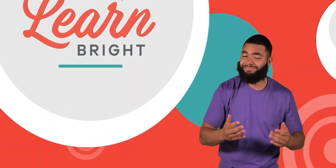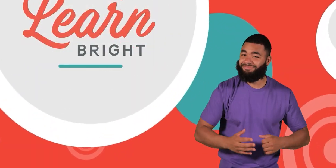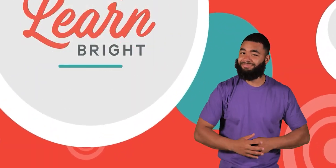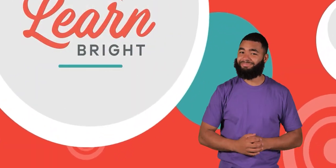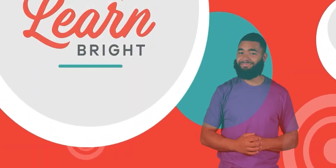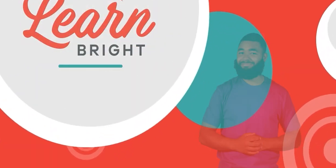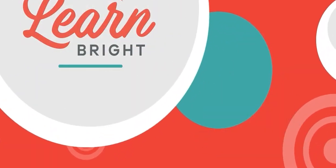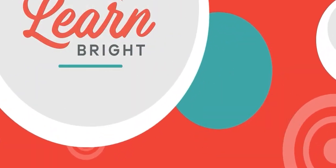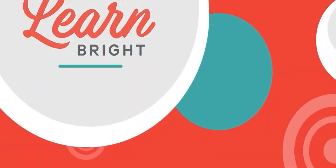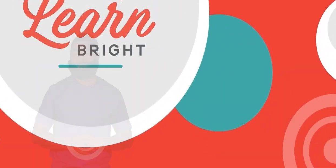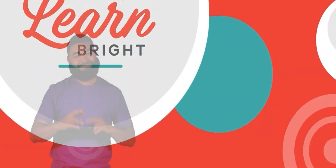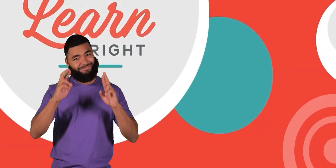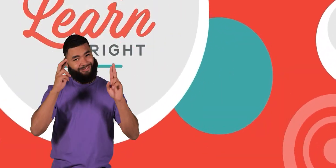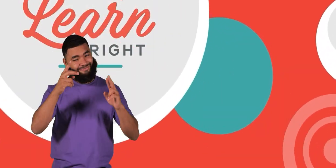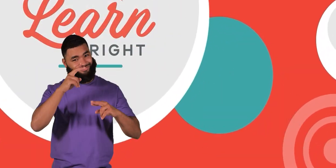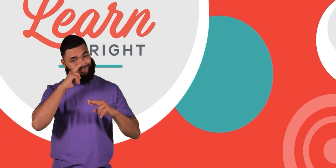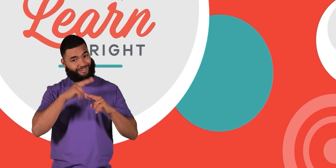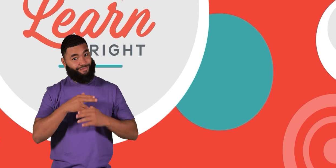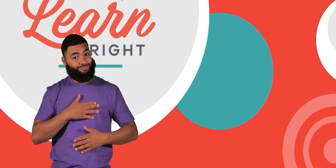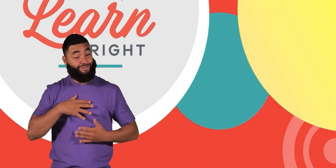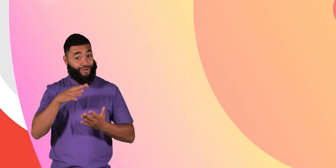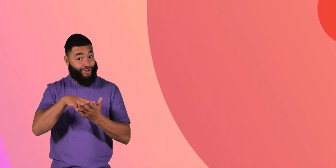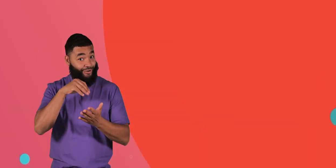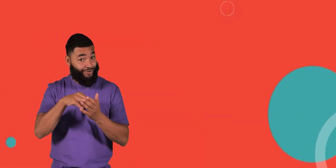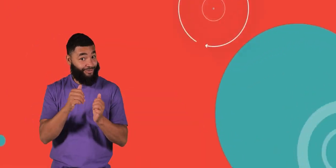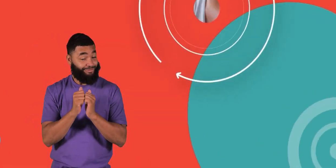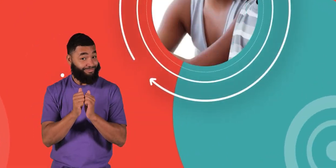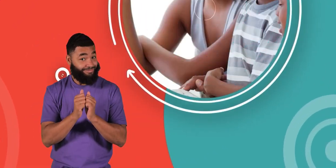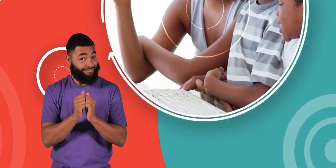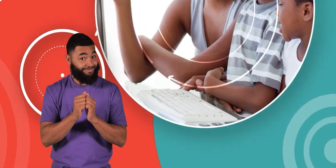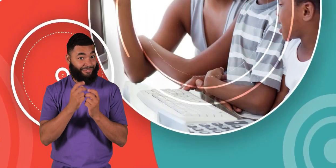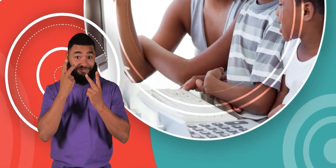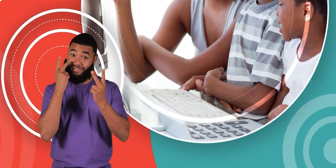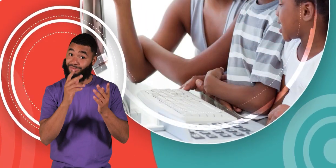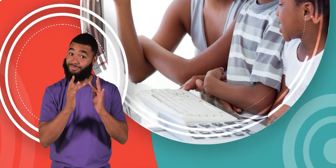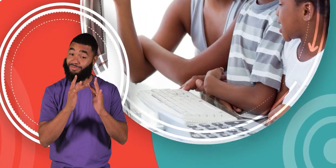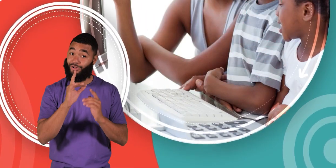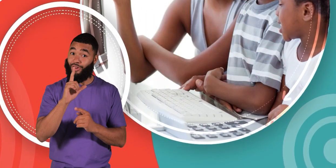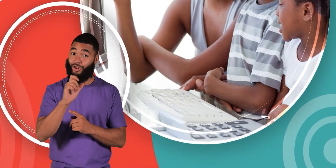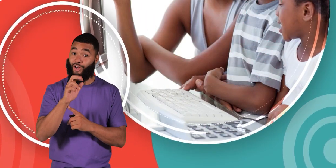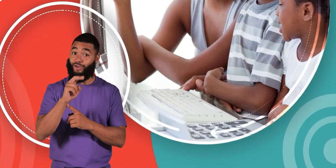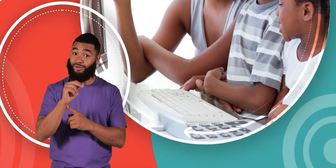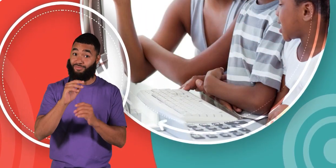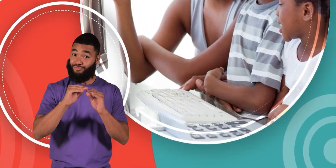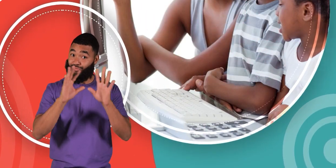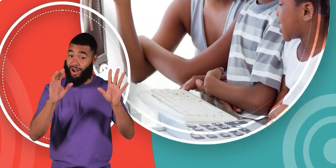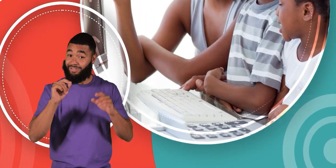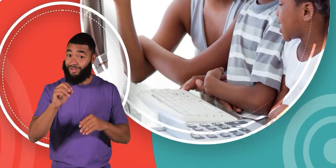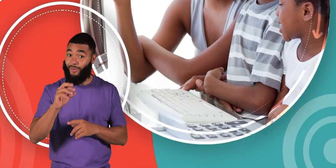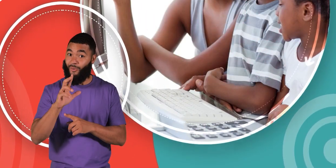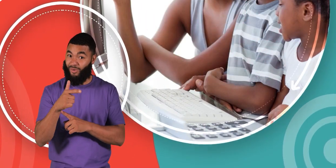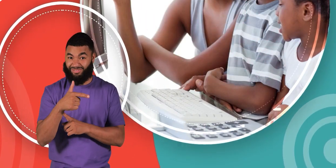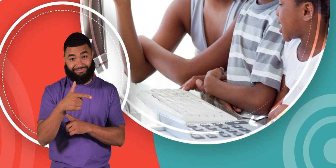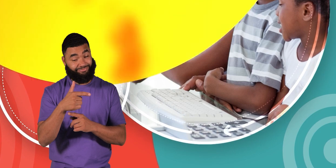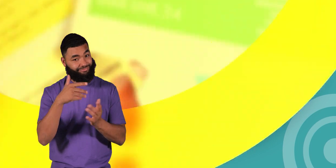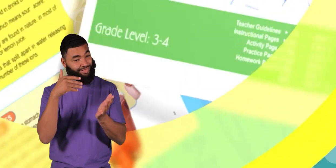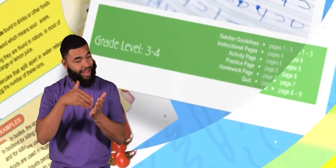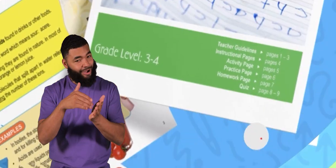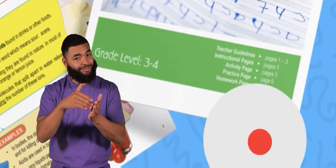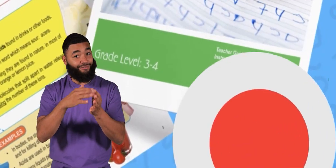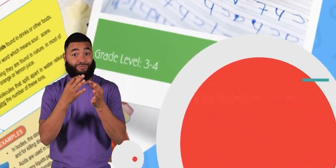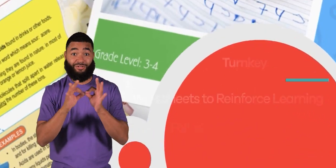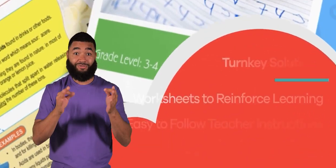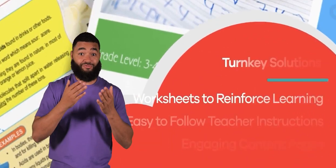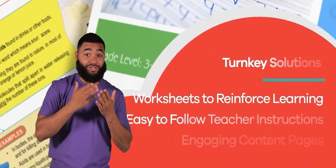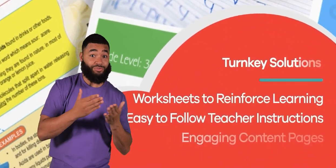Hope you had fun learning with us. Visit us at learnbright.org for thousands of free resources